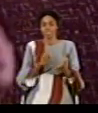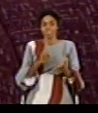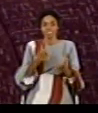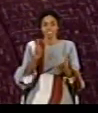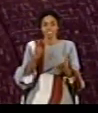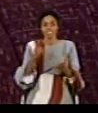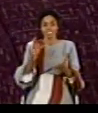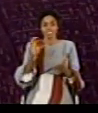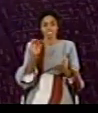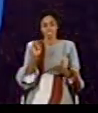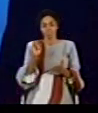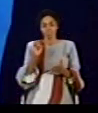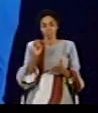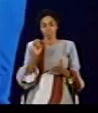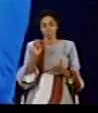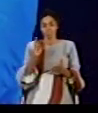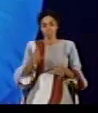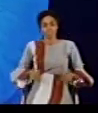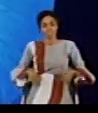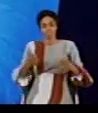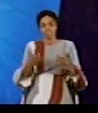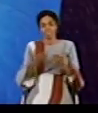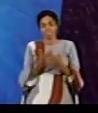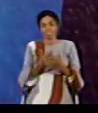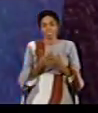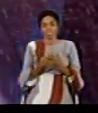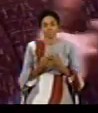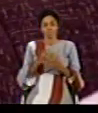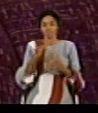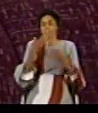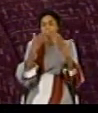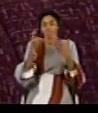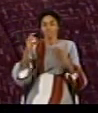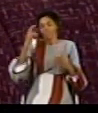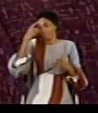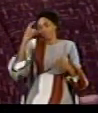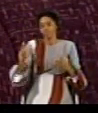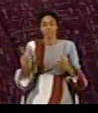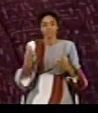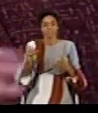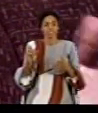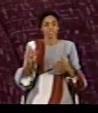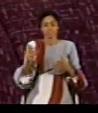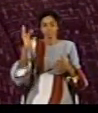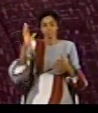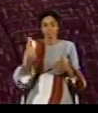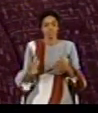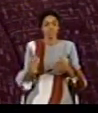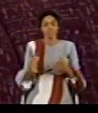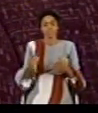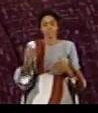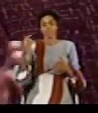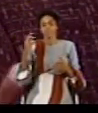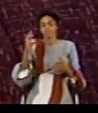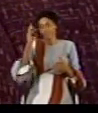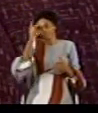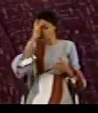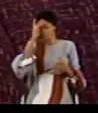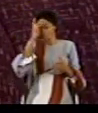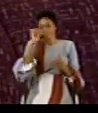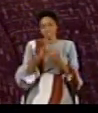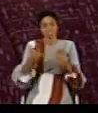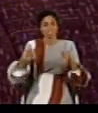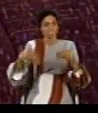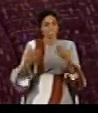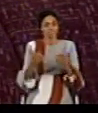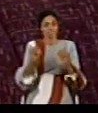Pastor Kumuyi for giving us this opportunity of joining online. Online miracle, online service is an avenue